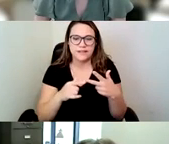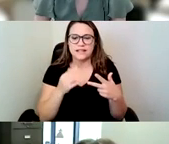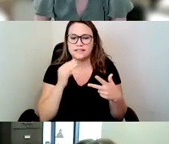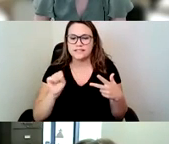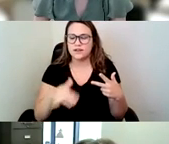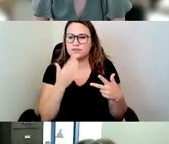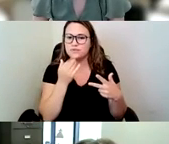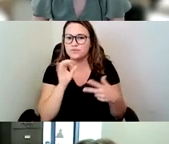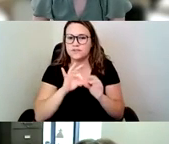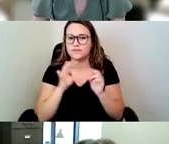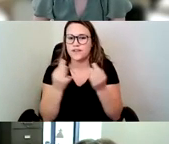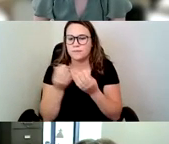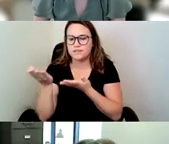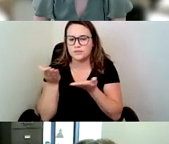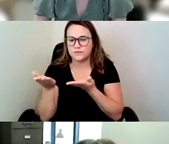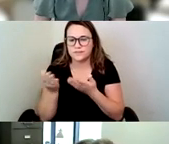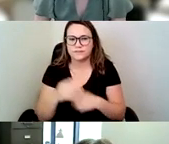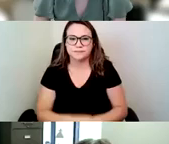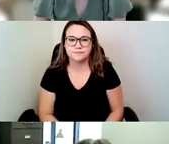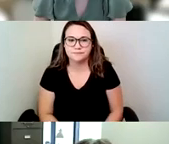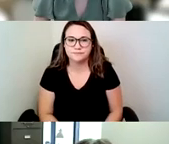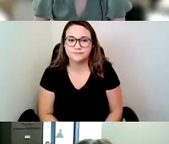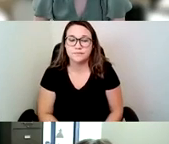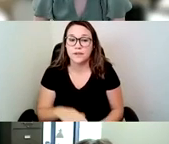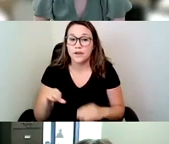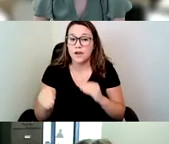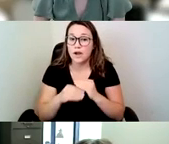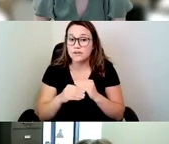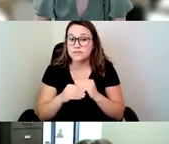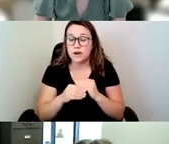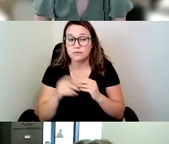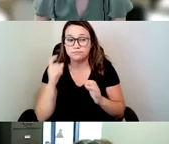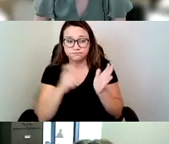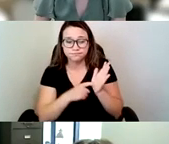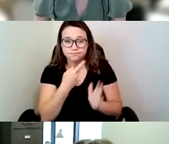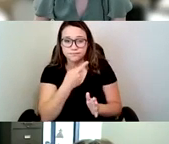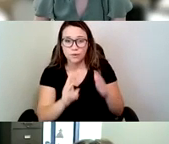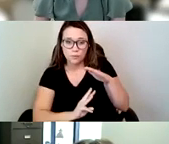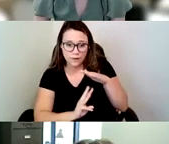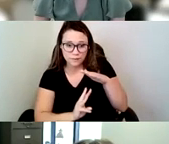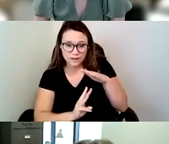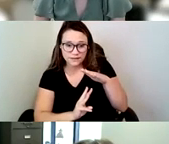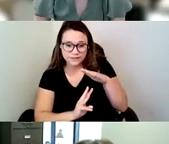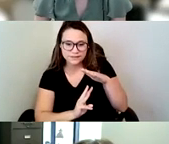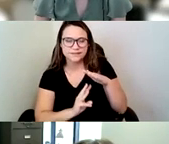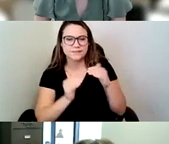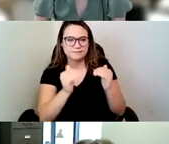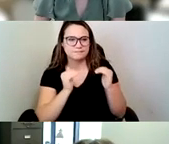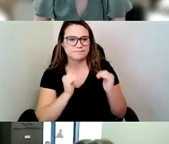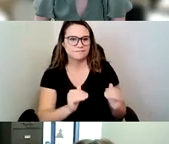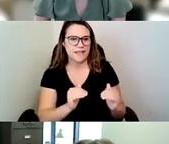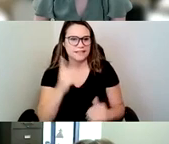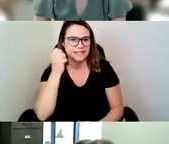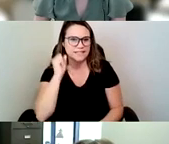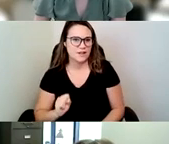Service. In addition, I'd like to acknowledge our gold sponsor, Wegmans, and our silver sponsors, At Home Independent